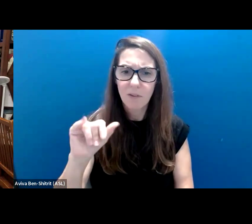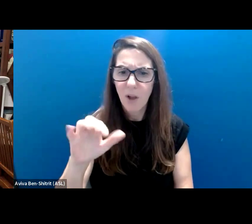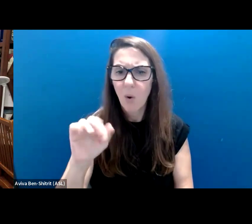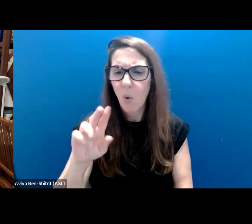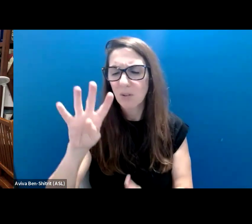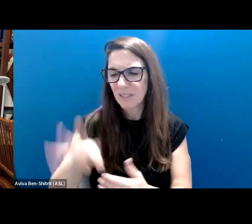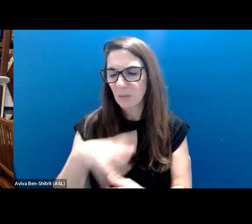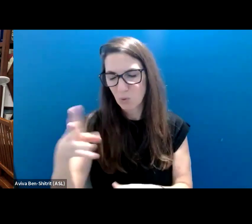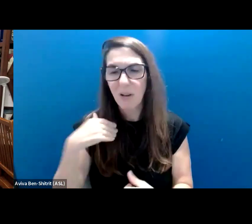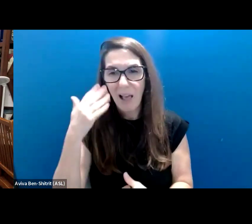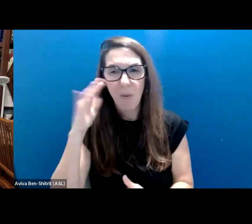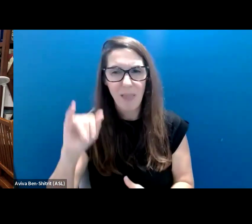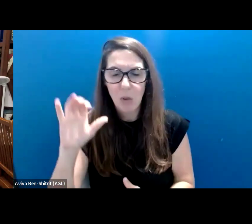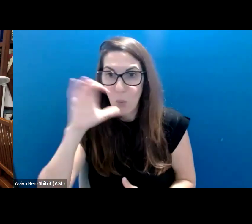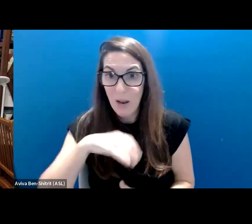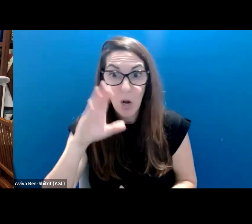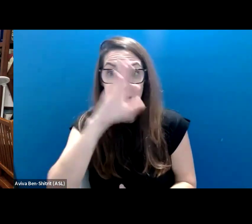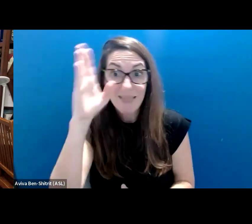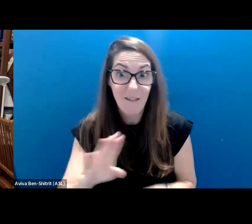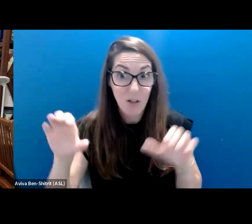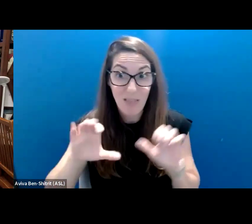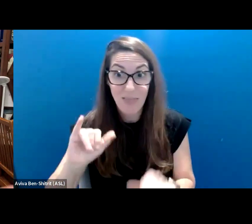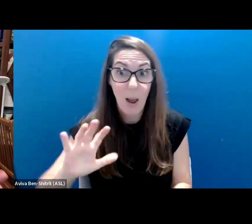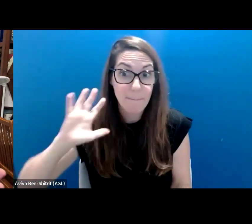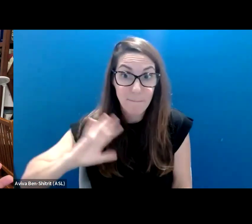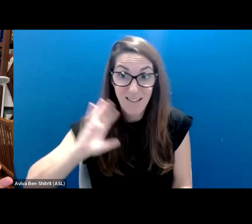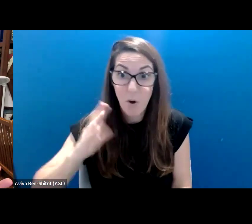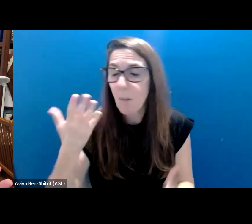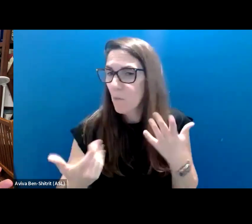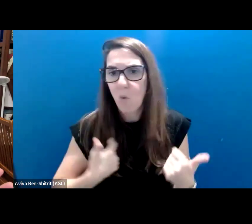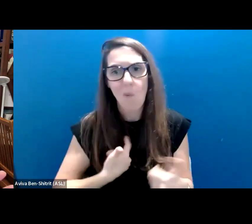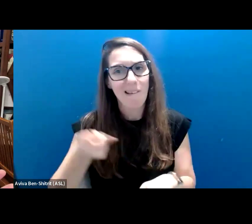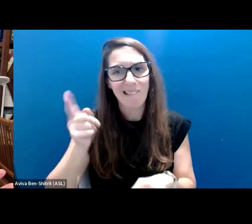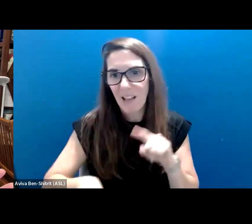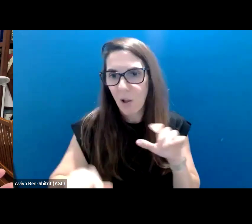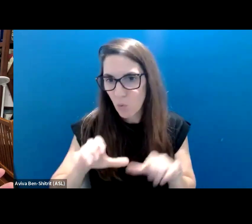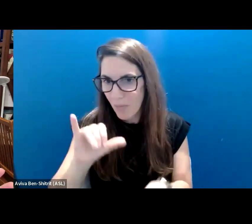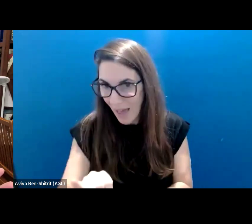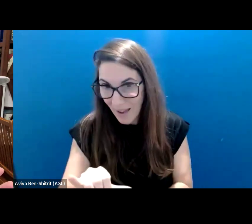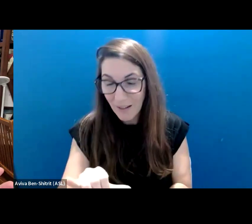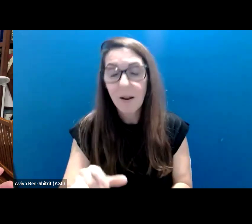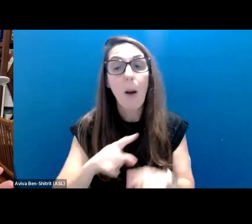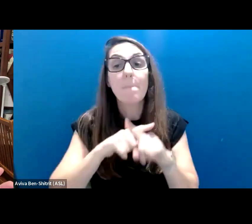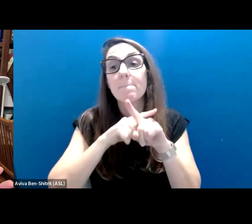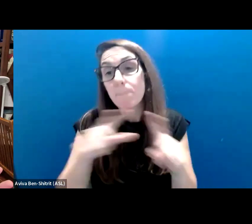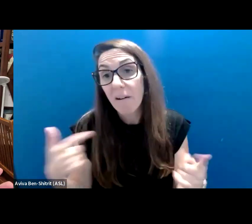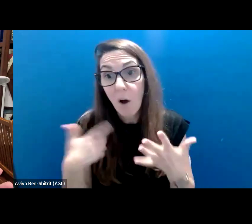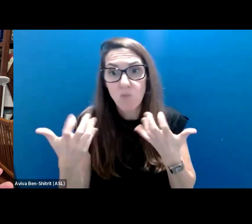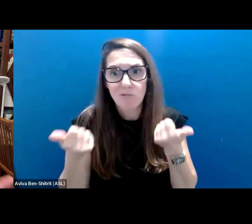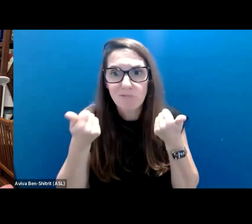really weird. Like, I don't think it's ever been done before. Maybe not be able to do it, but like, I think that